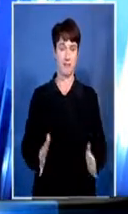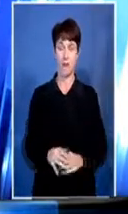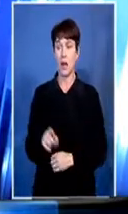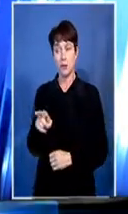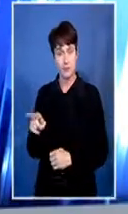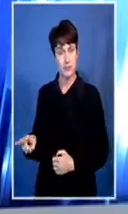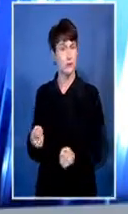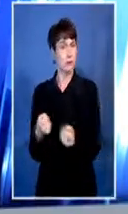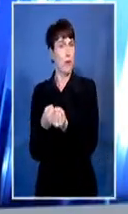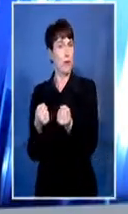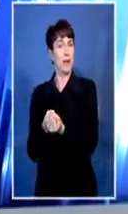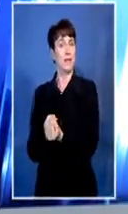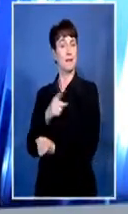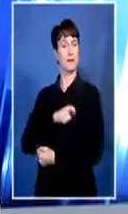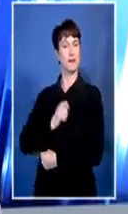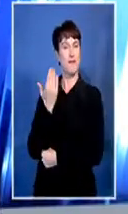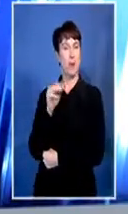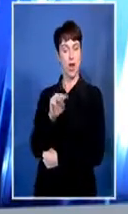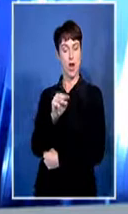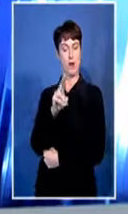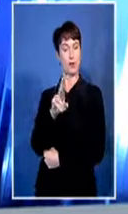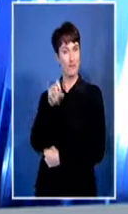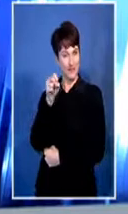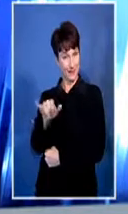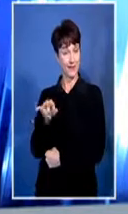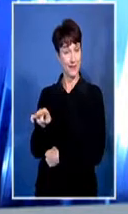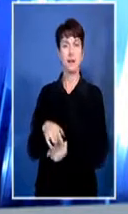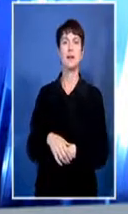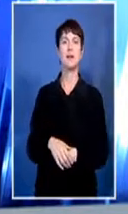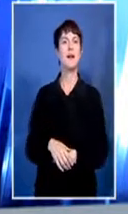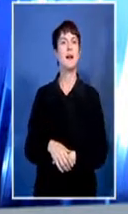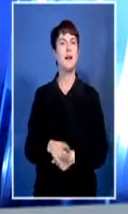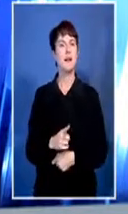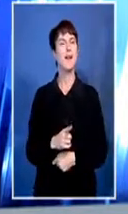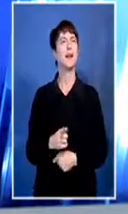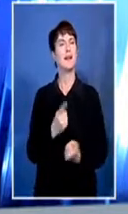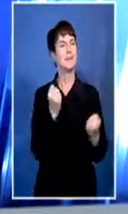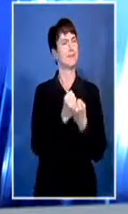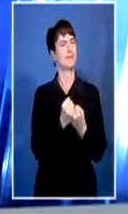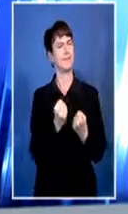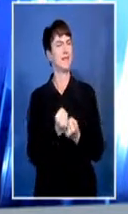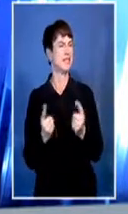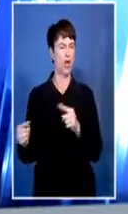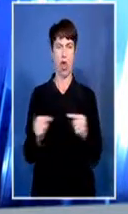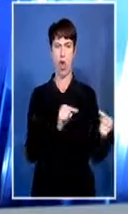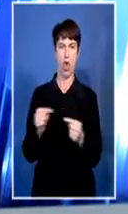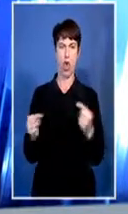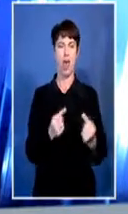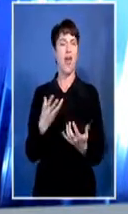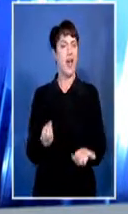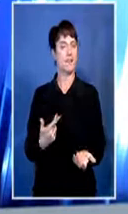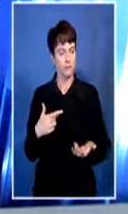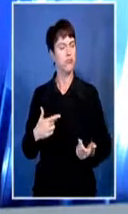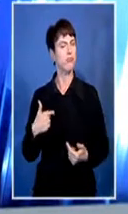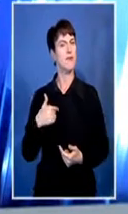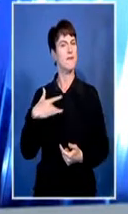pro-Morsi protesters as well as the protesters who took to the streets to oust him in the first place. It's been encouraging that Egyptians have